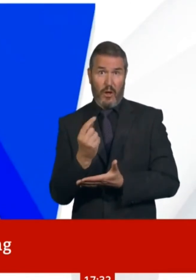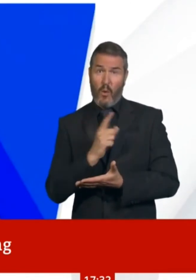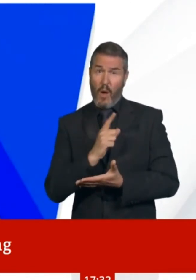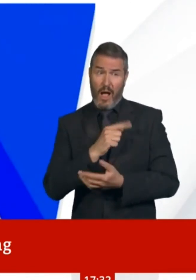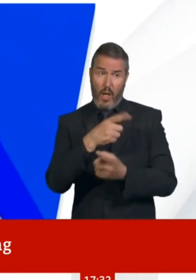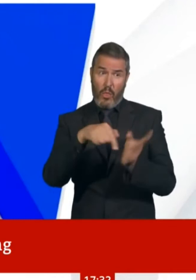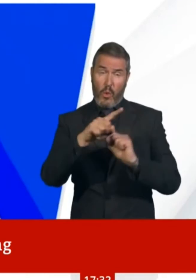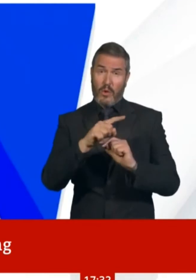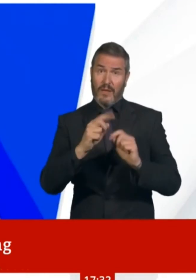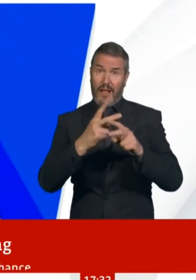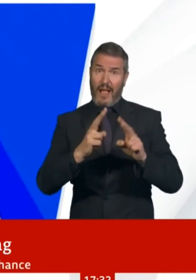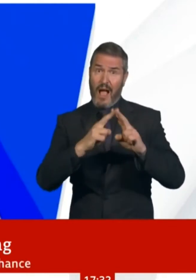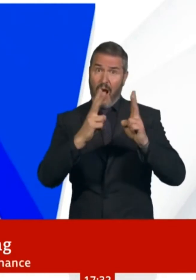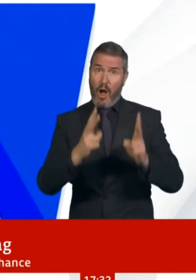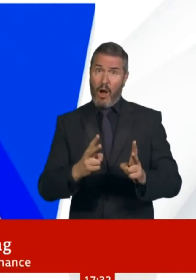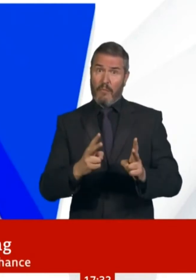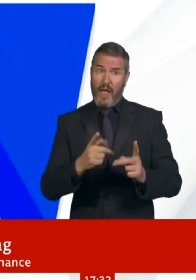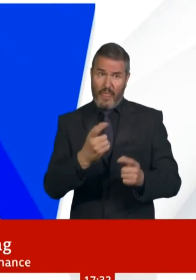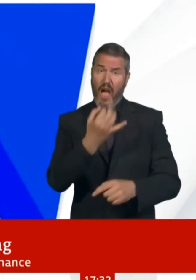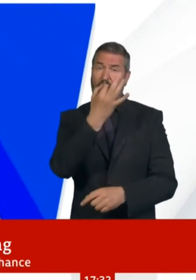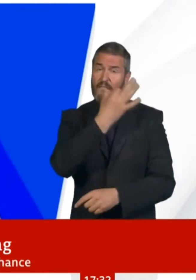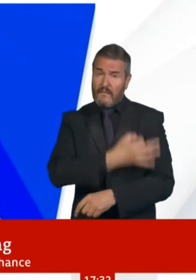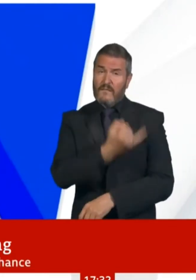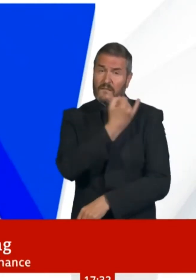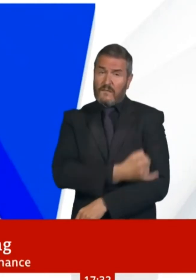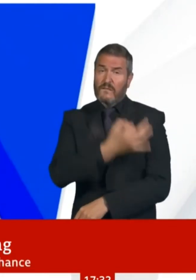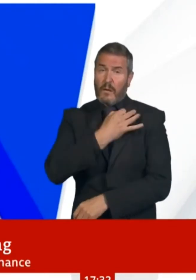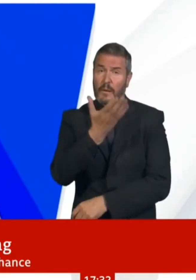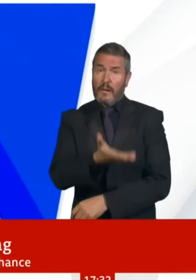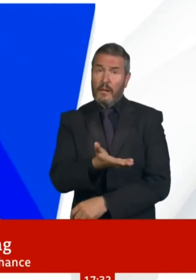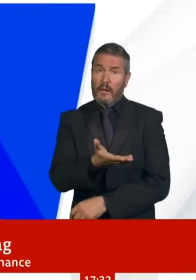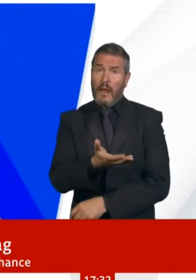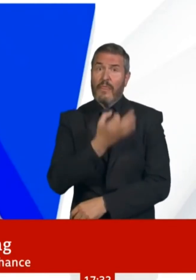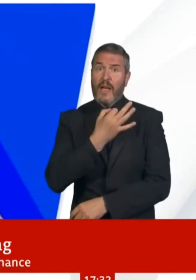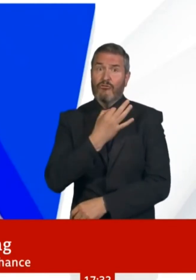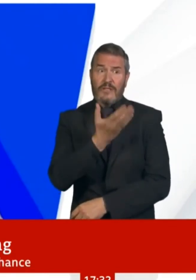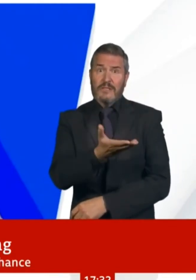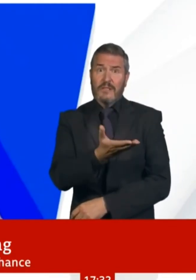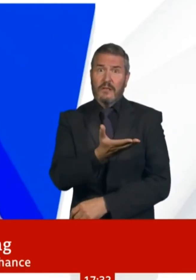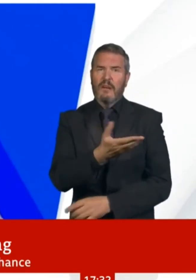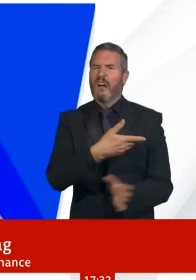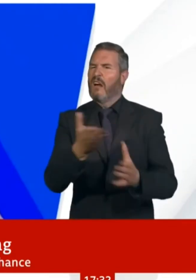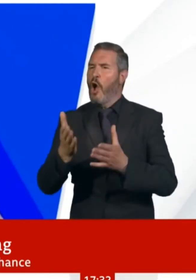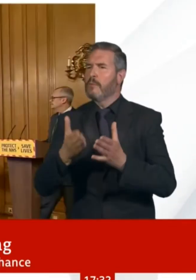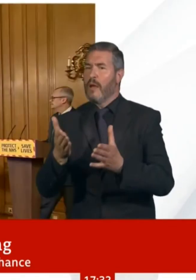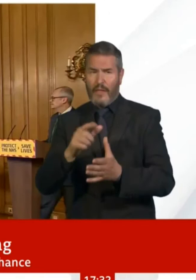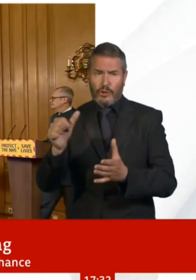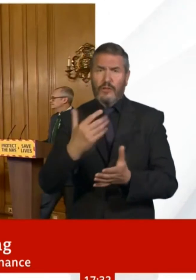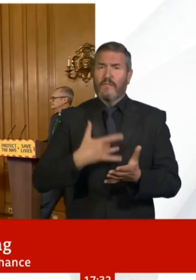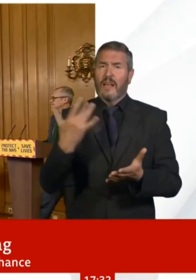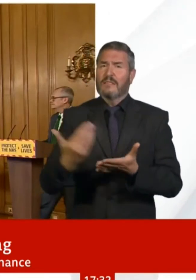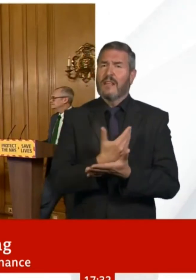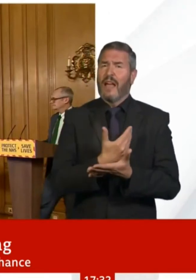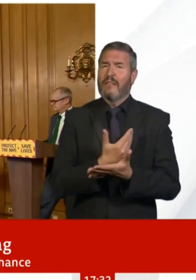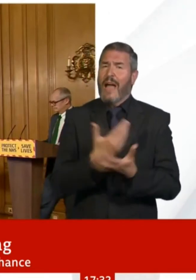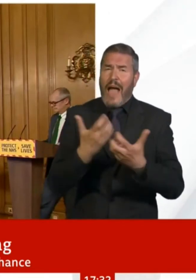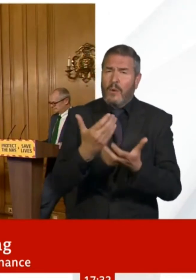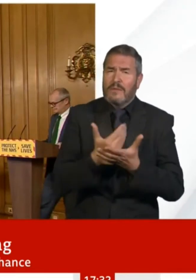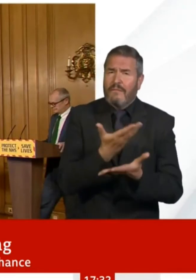vulnerable people in the country aren't put at further risk in places where they ought to feel safe? And if I could